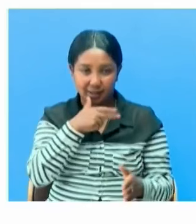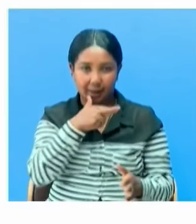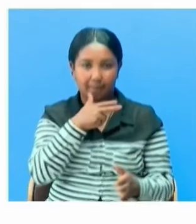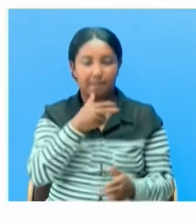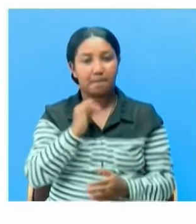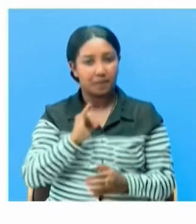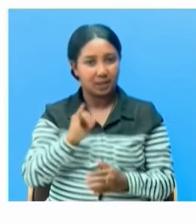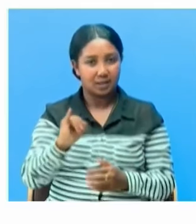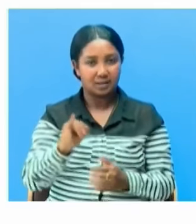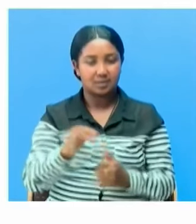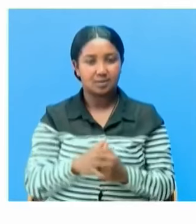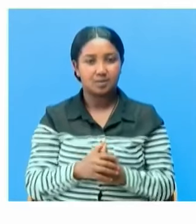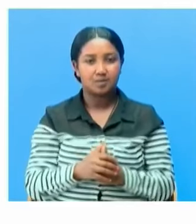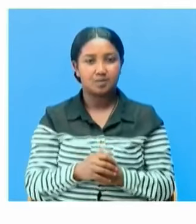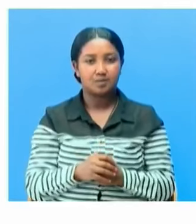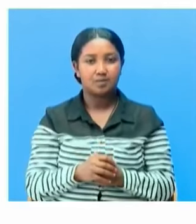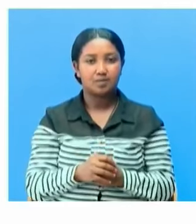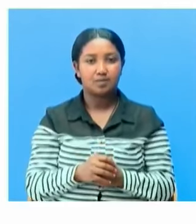is